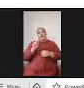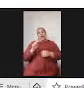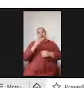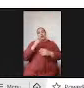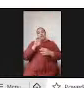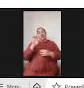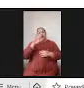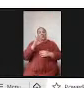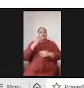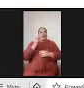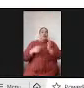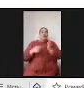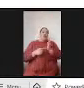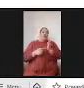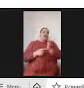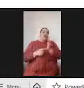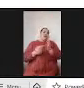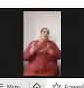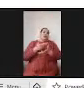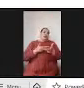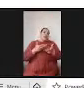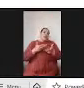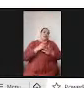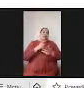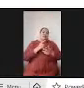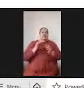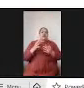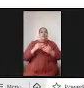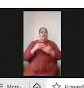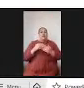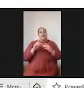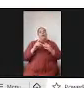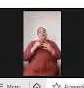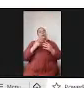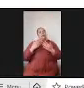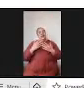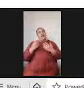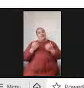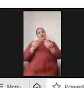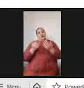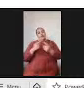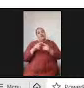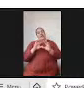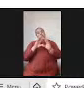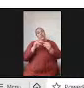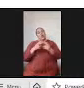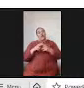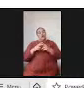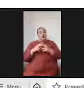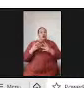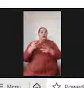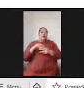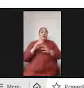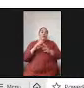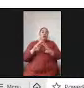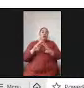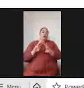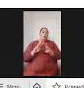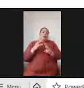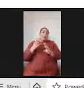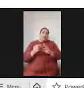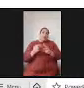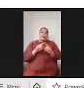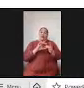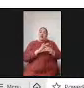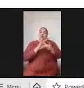digital engagement, and that came from their petitions committee. And that entire tool is premised around their website, but it's linked